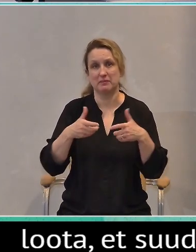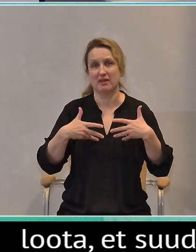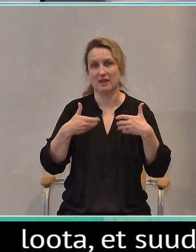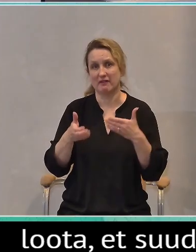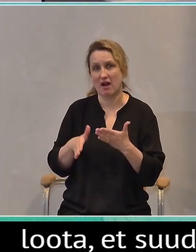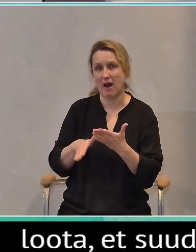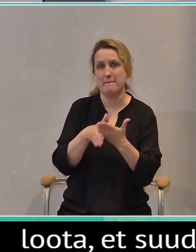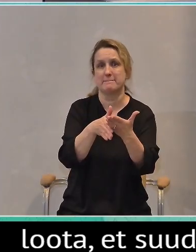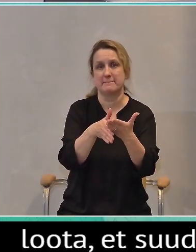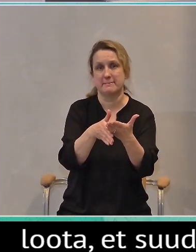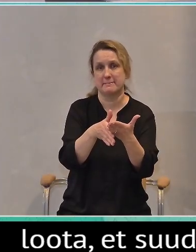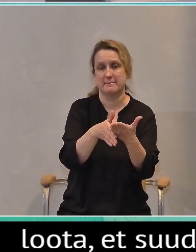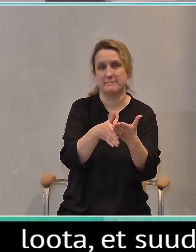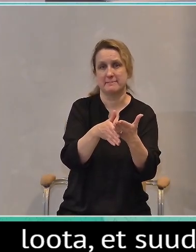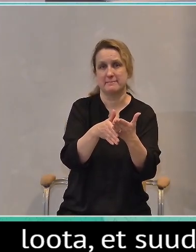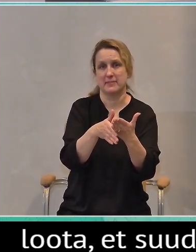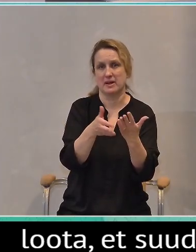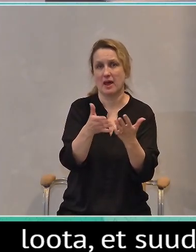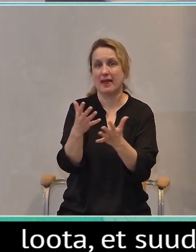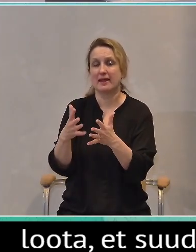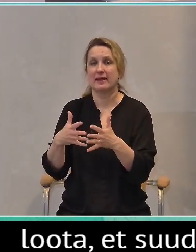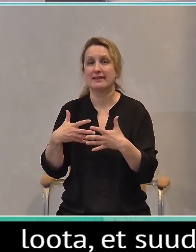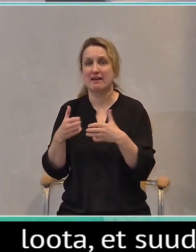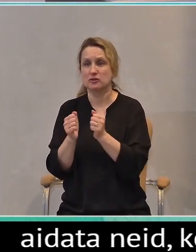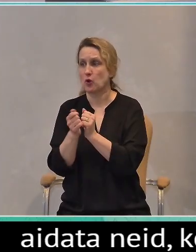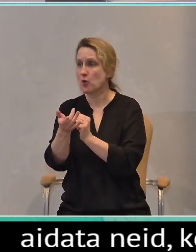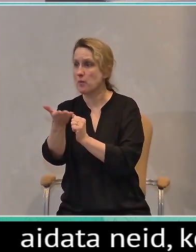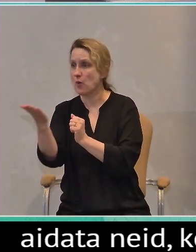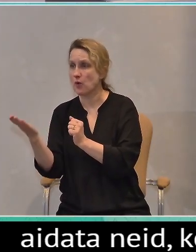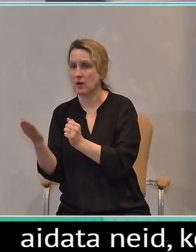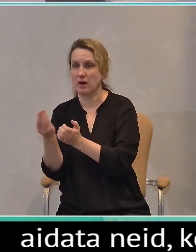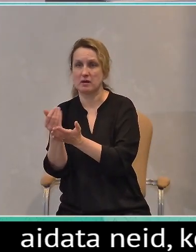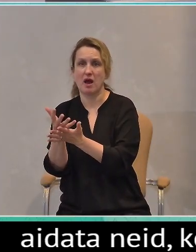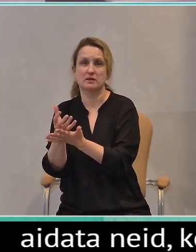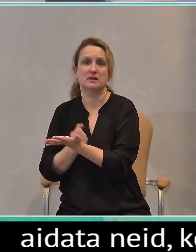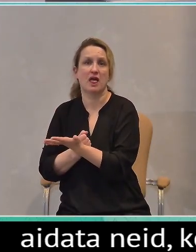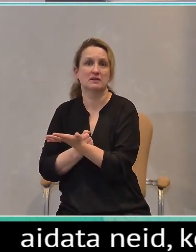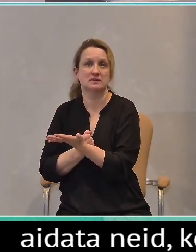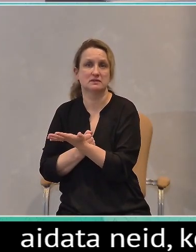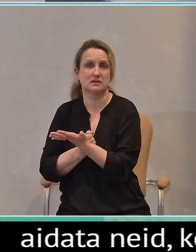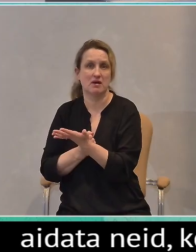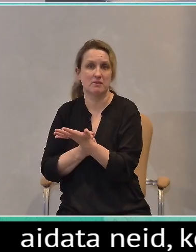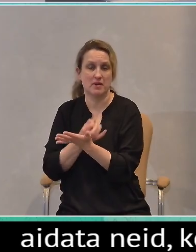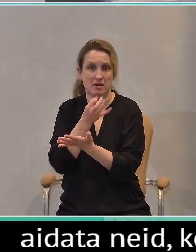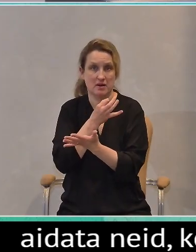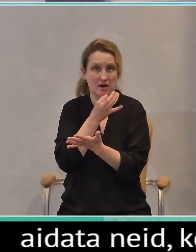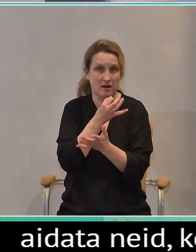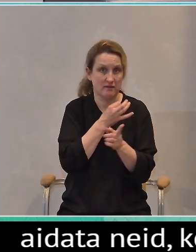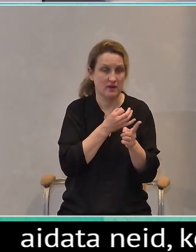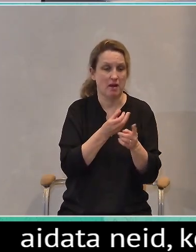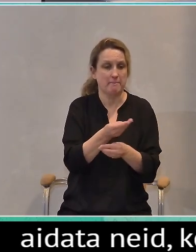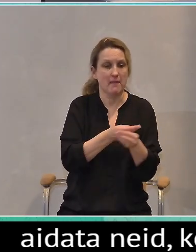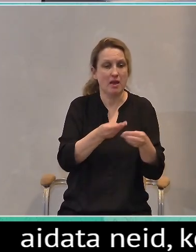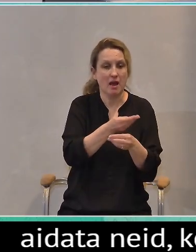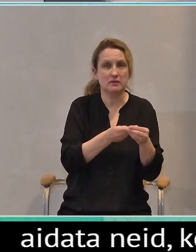And finally, innovative drugs save people's health.